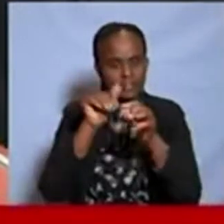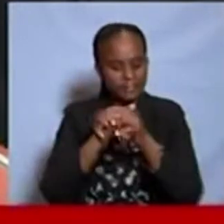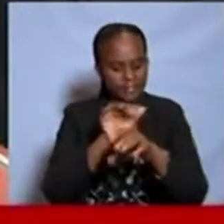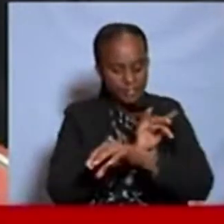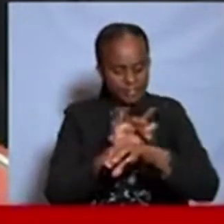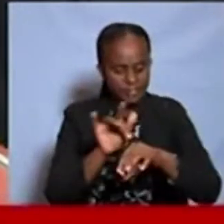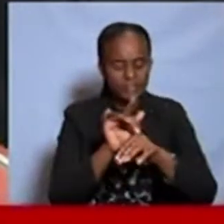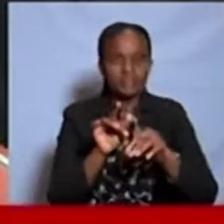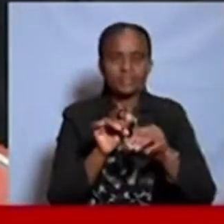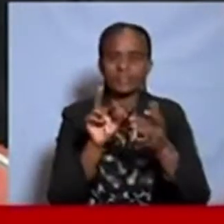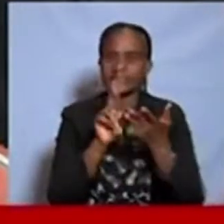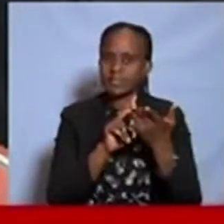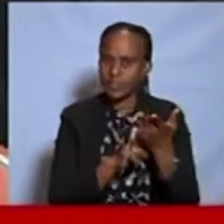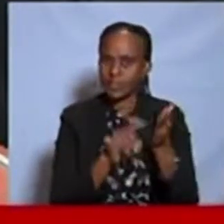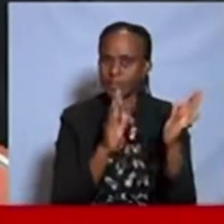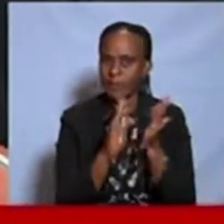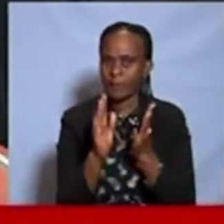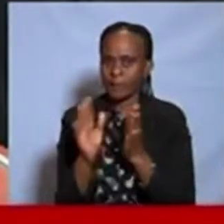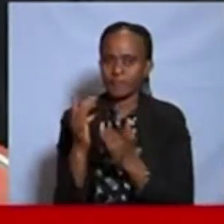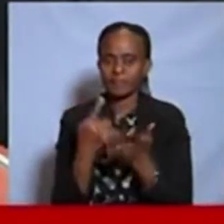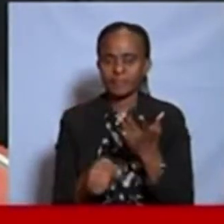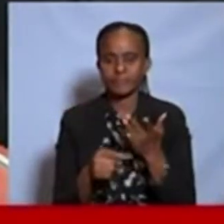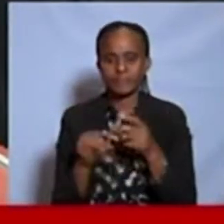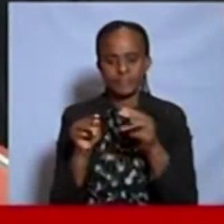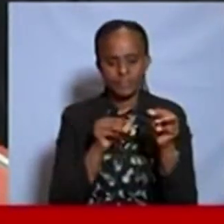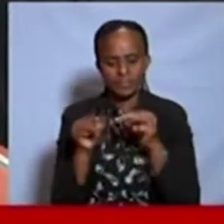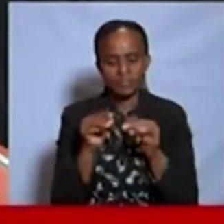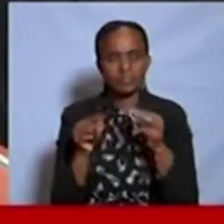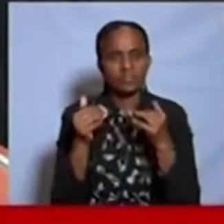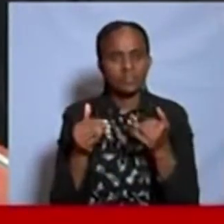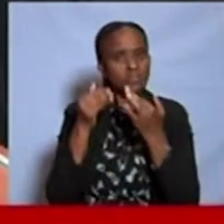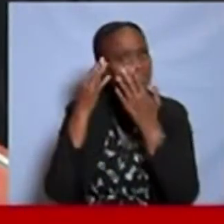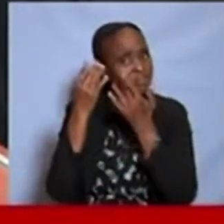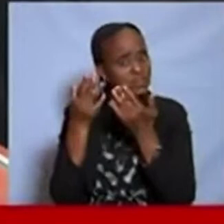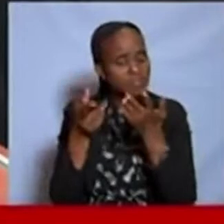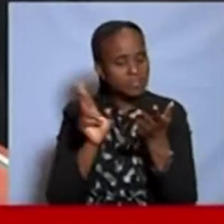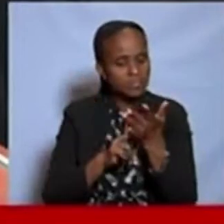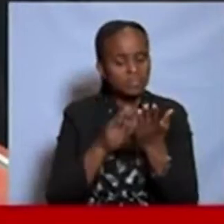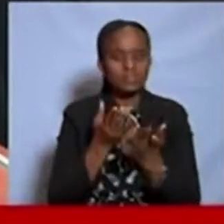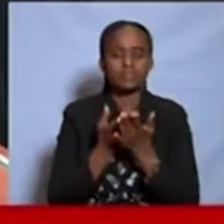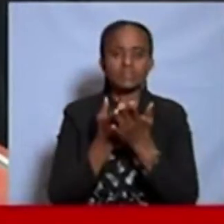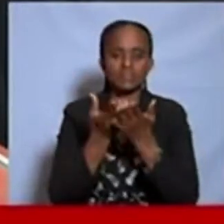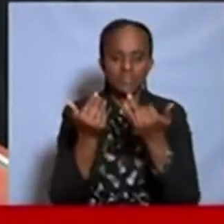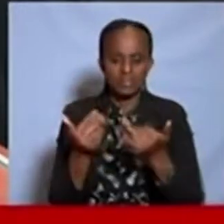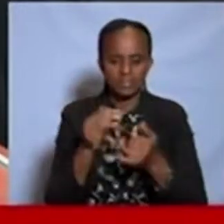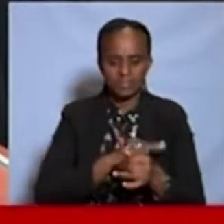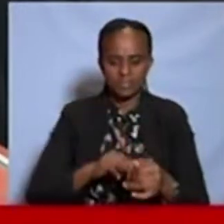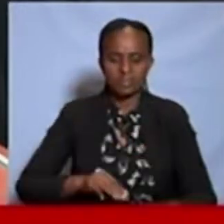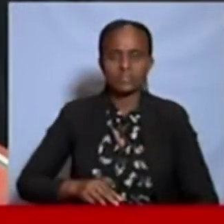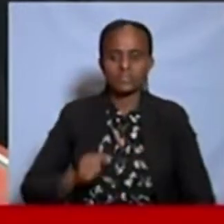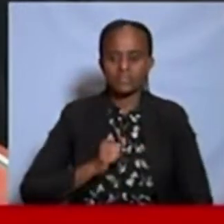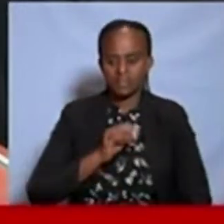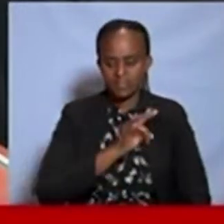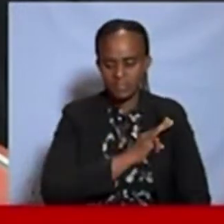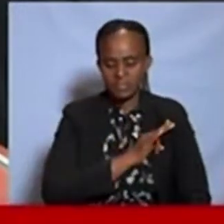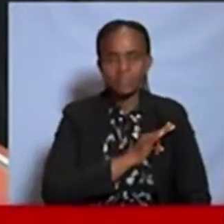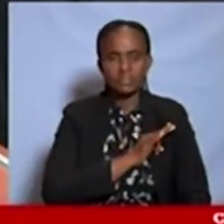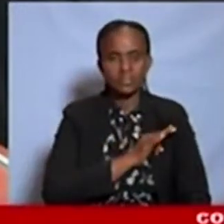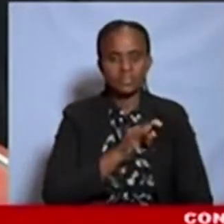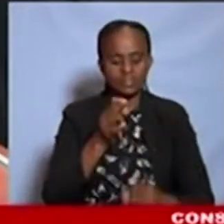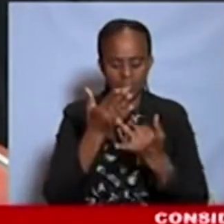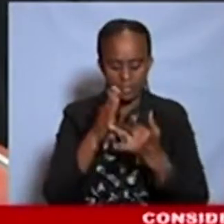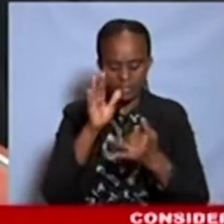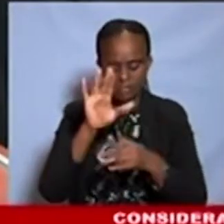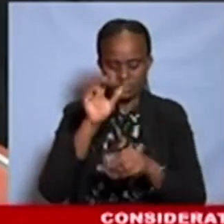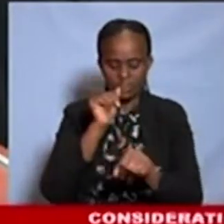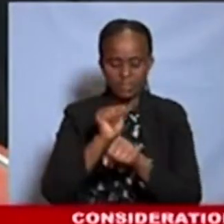report. Remedial measures, management wishes to submit that the current members of staff share the